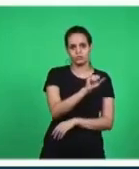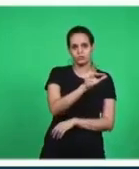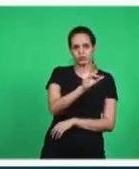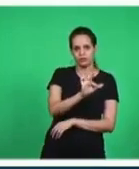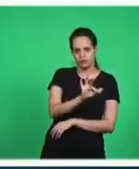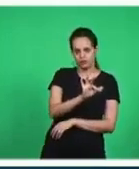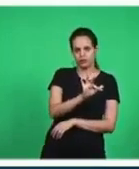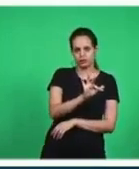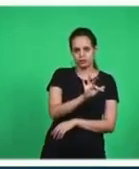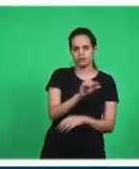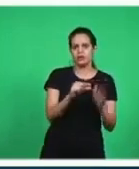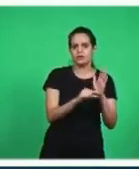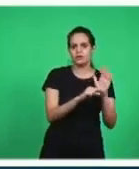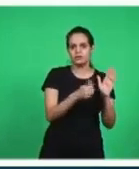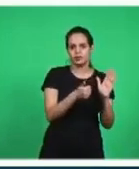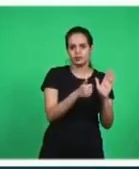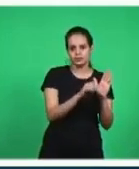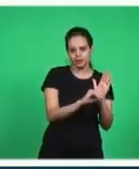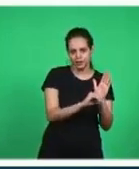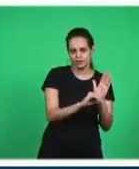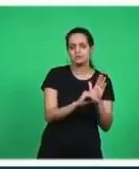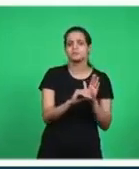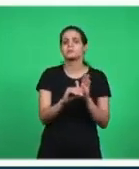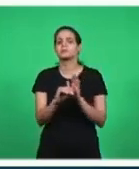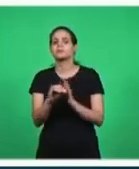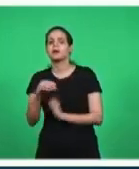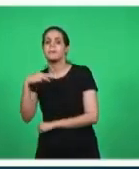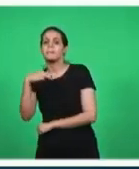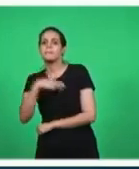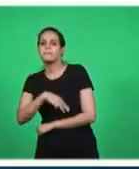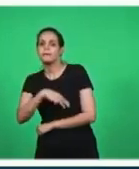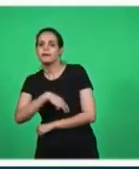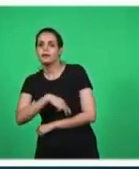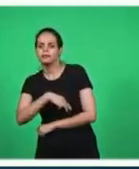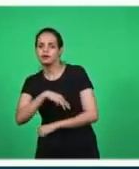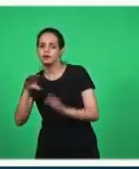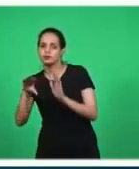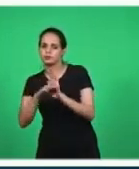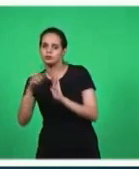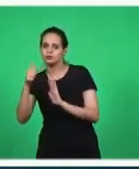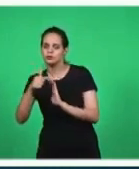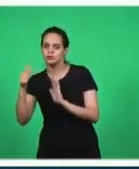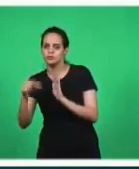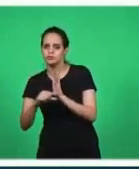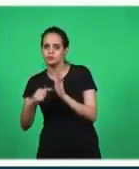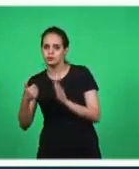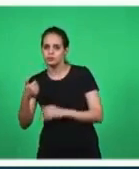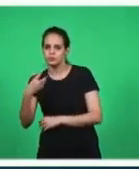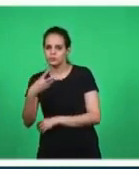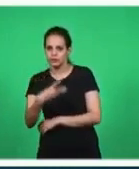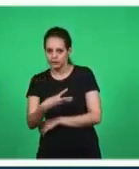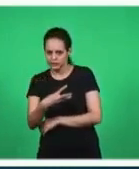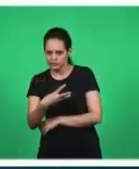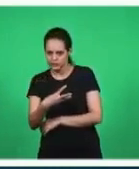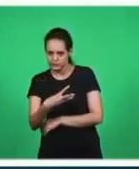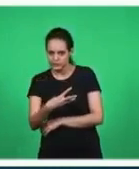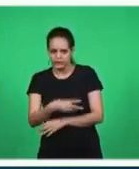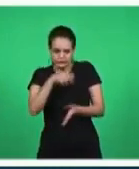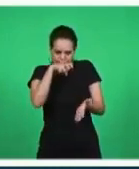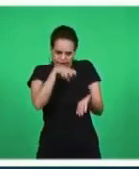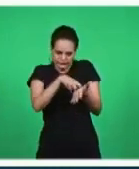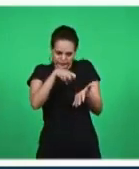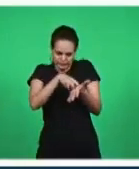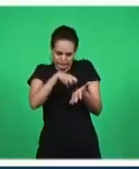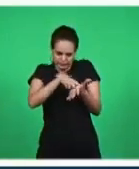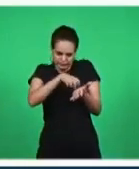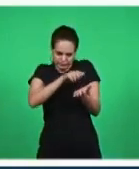So this is the relationship with Zephaniah chapter 1, verse 10. So it's related to the sentence for the one